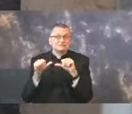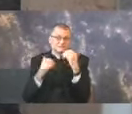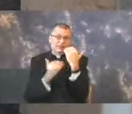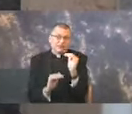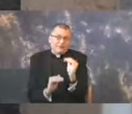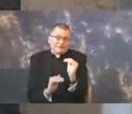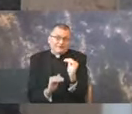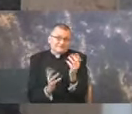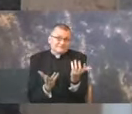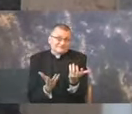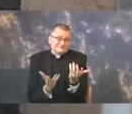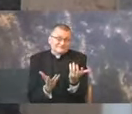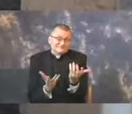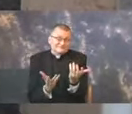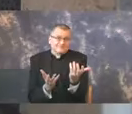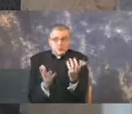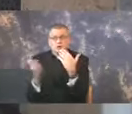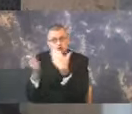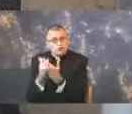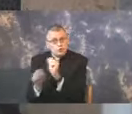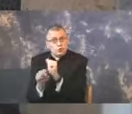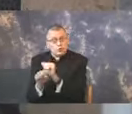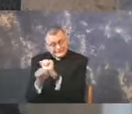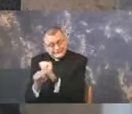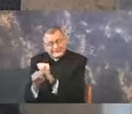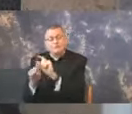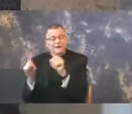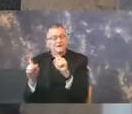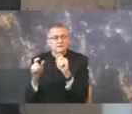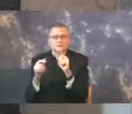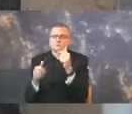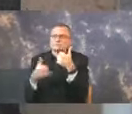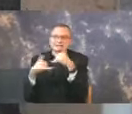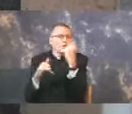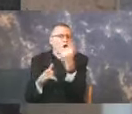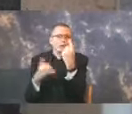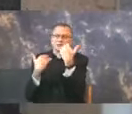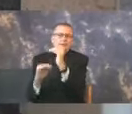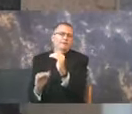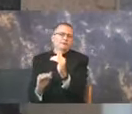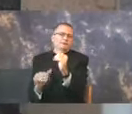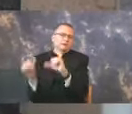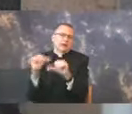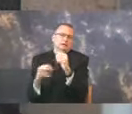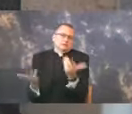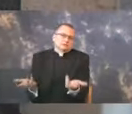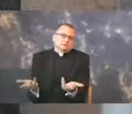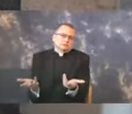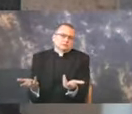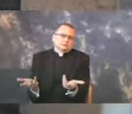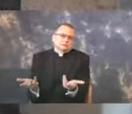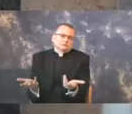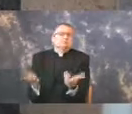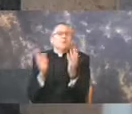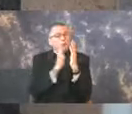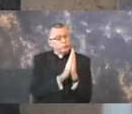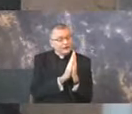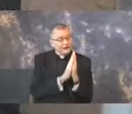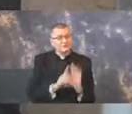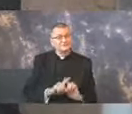valiant and as important as they might be. But we must not undervalue the importance of prayer at this time, and